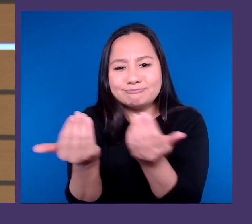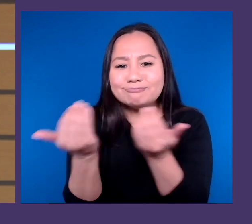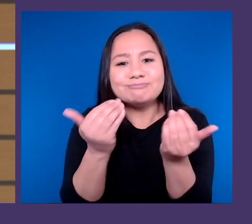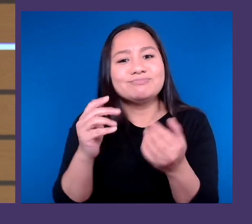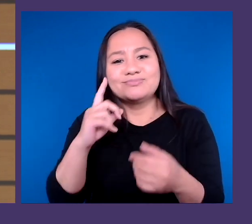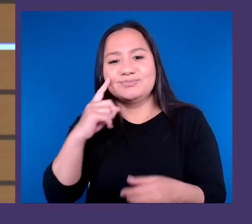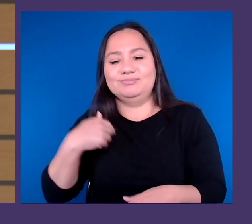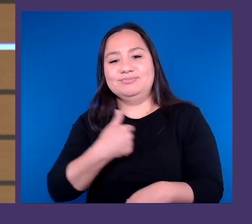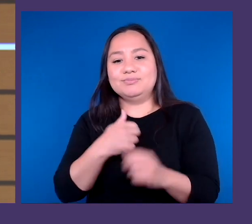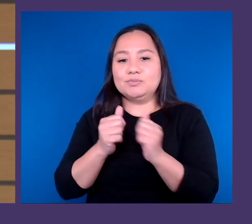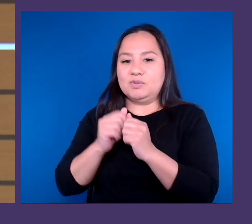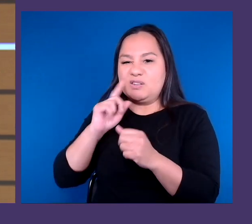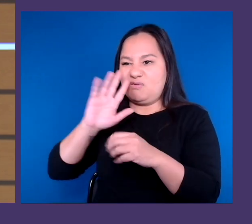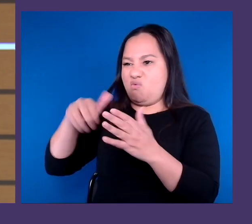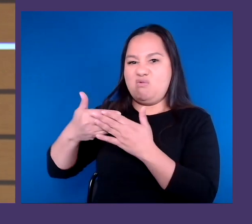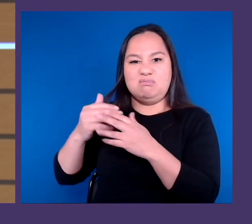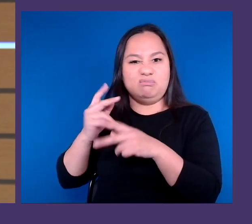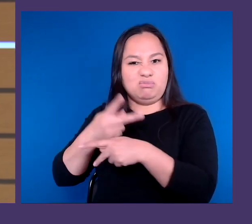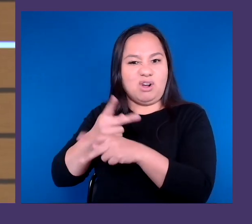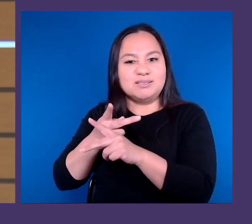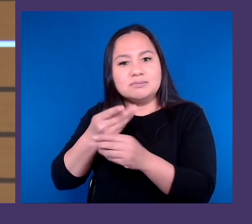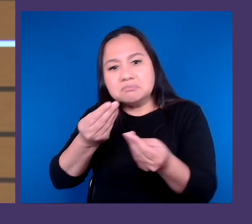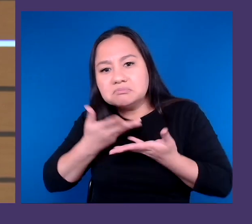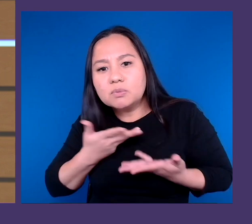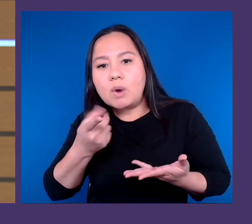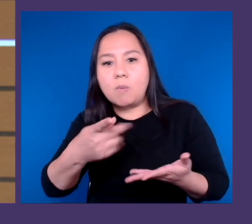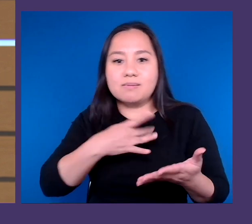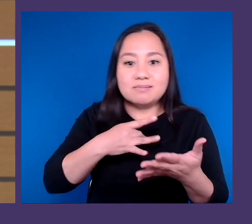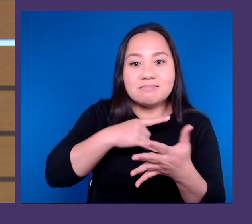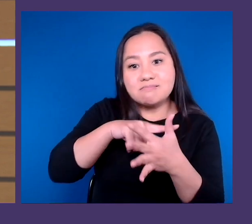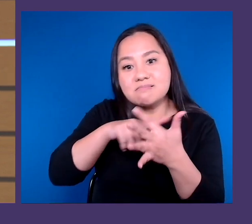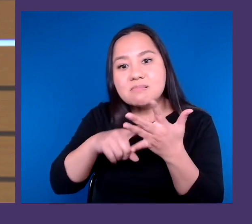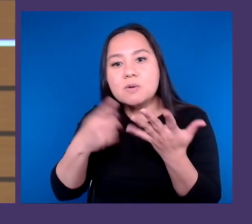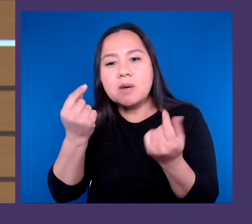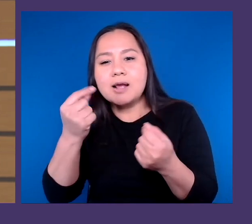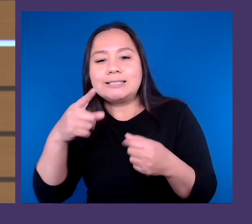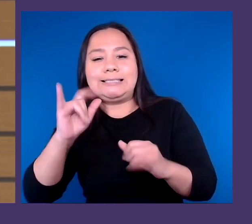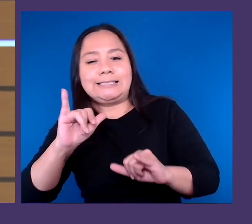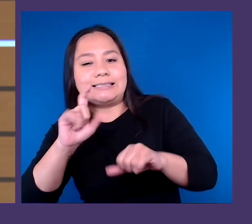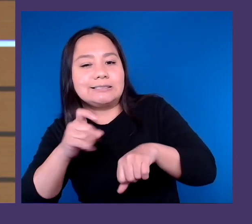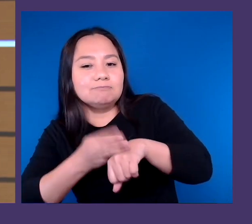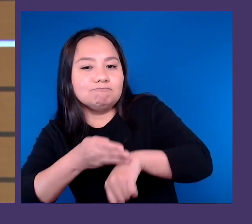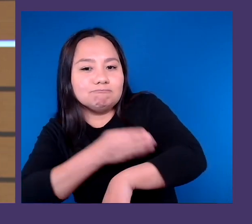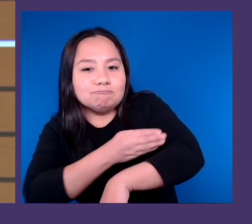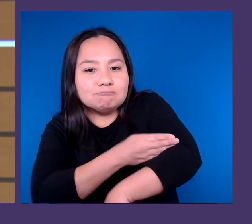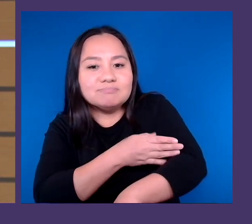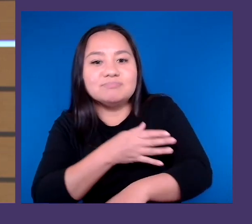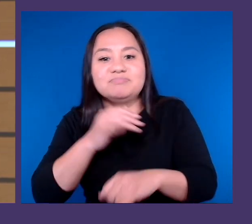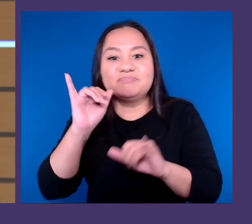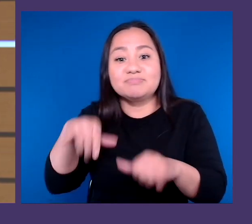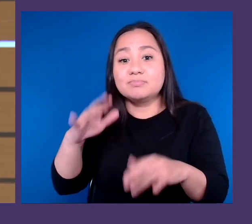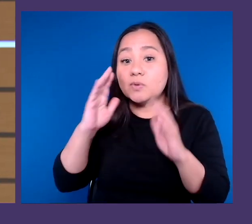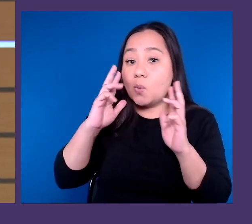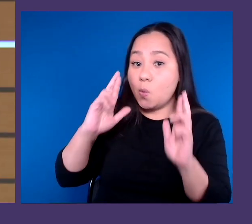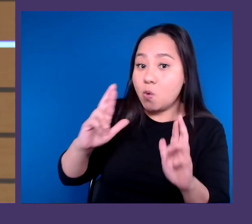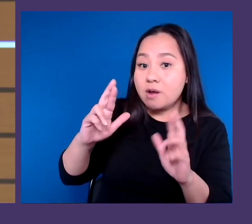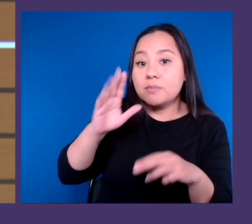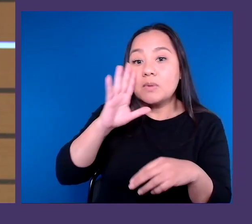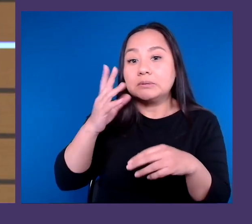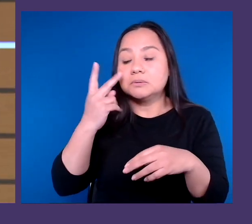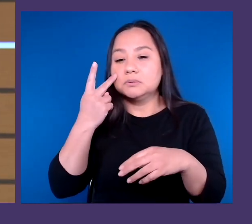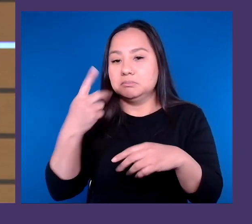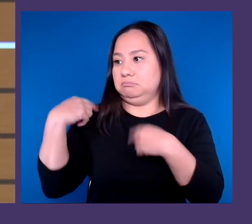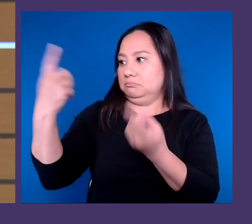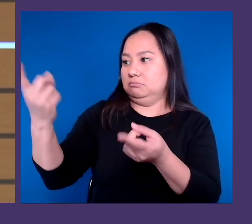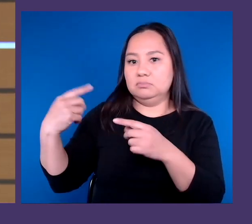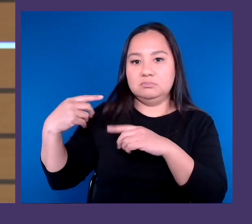what you like and tell us where you think we could do better. Hopefully you see that over the last few years, we've evolved our products, like Teams in particular, based